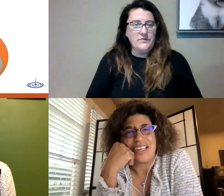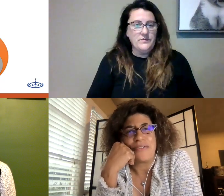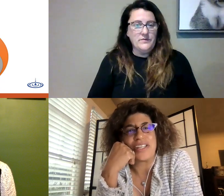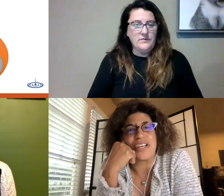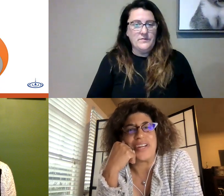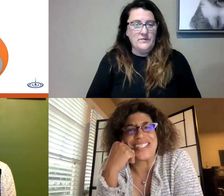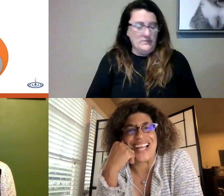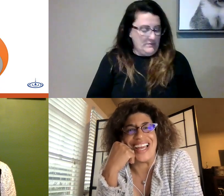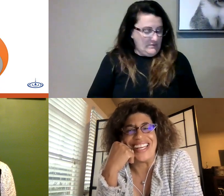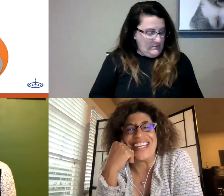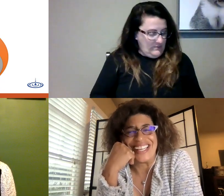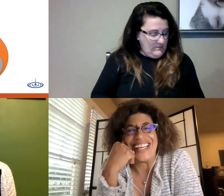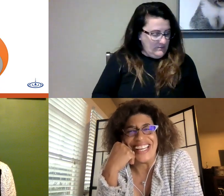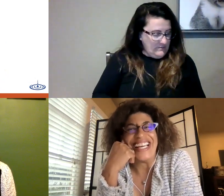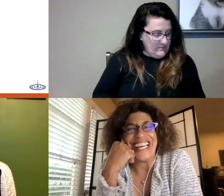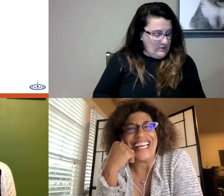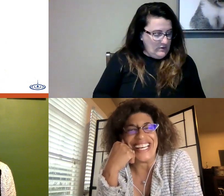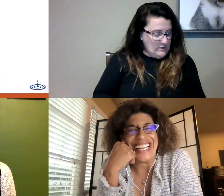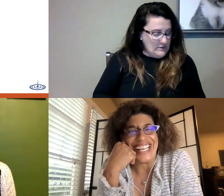We could go to the next. Next slide.